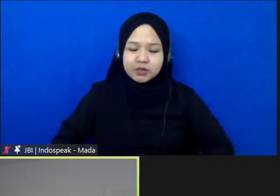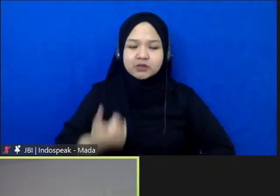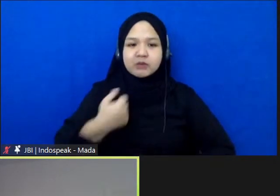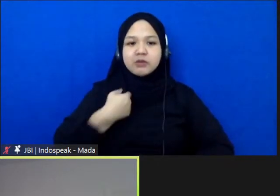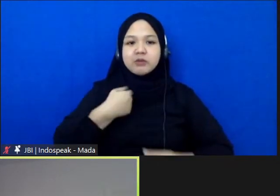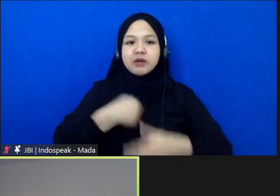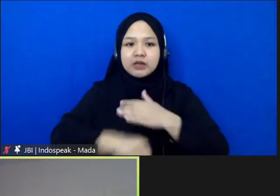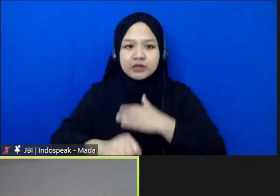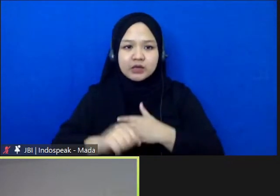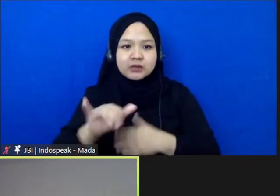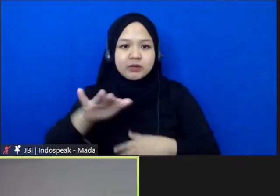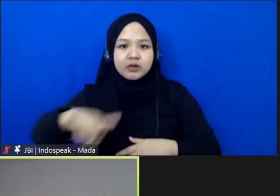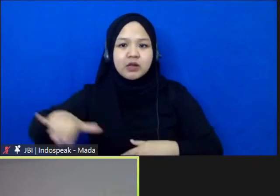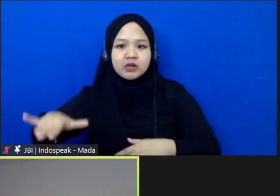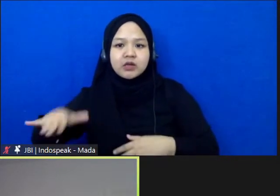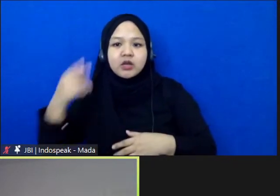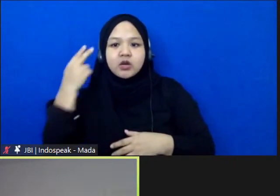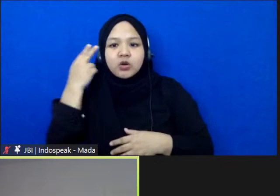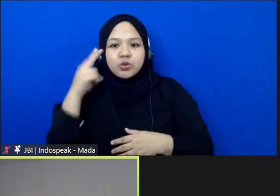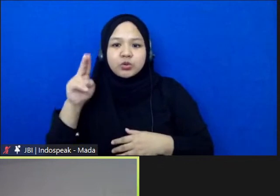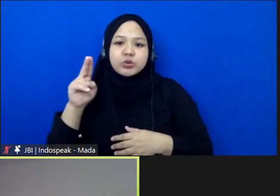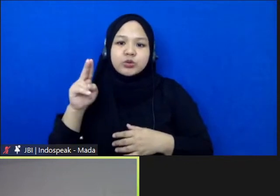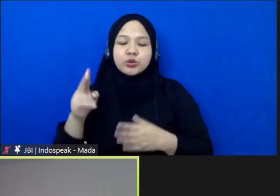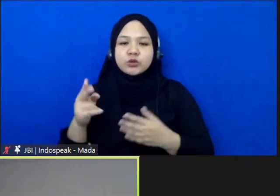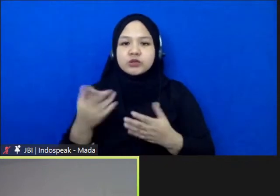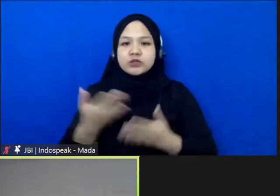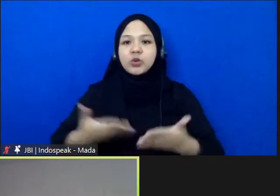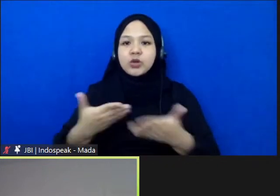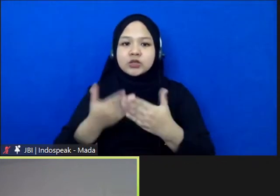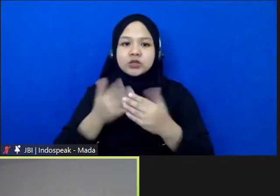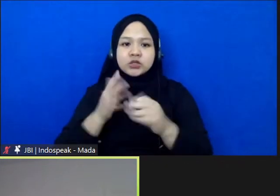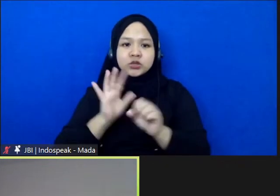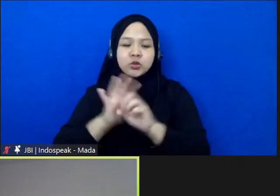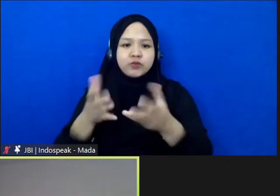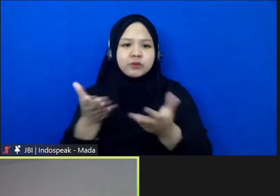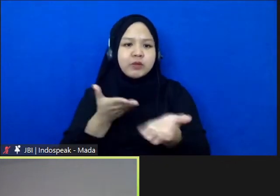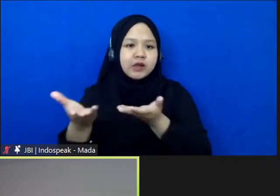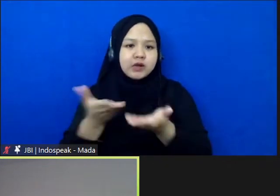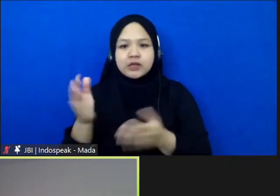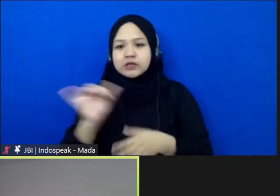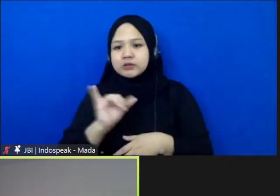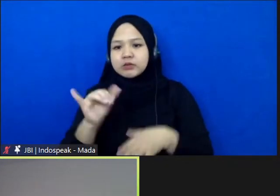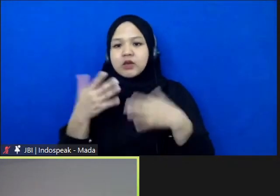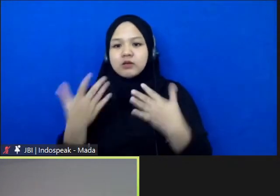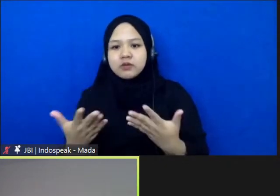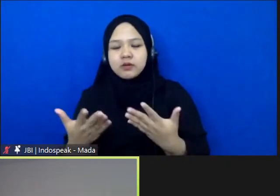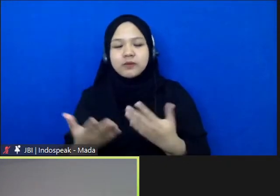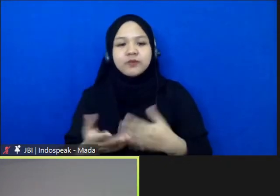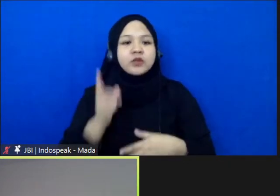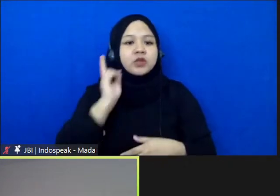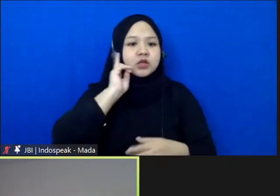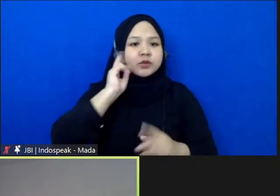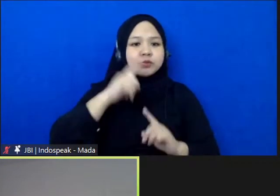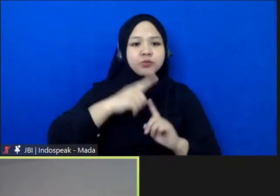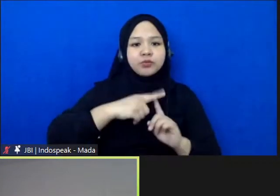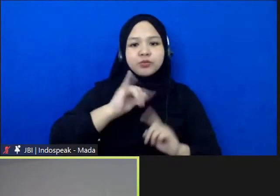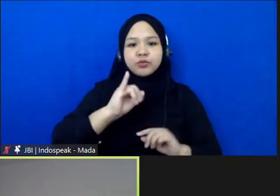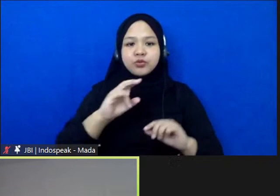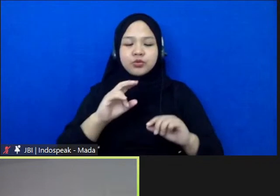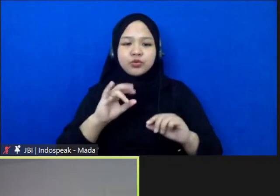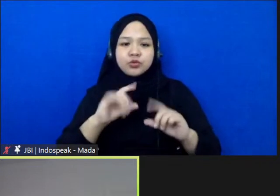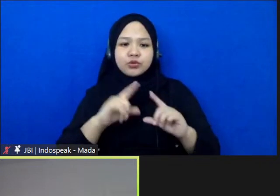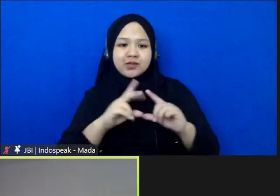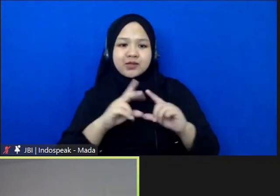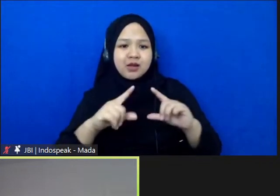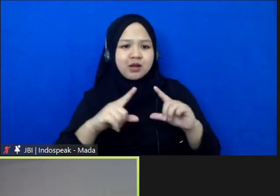COVID had started. And the question is, Tiara, whether you can confirm if there's a